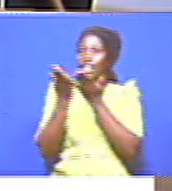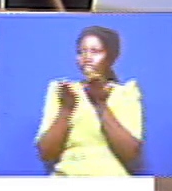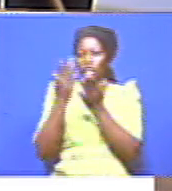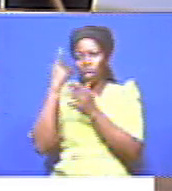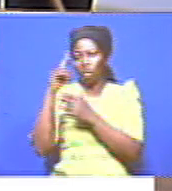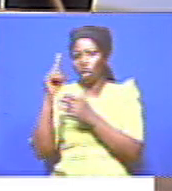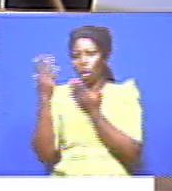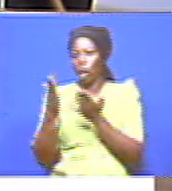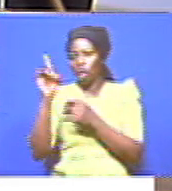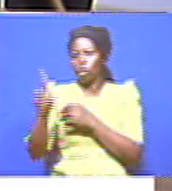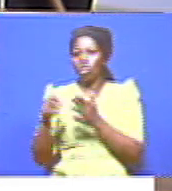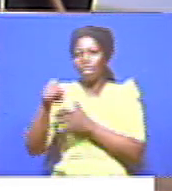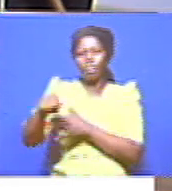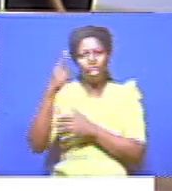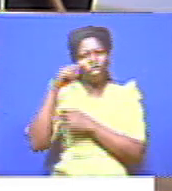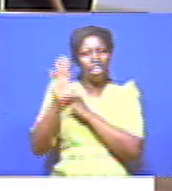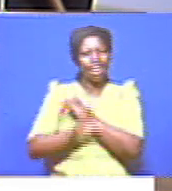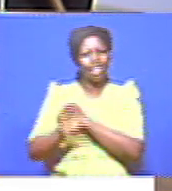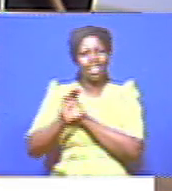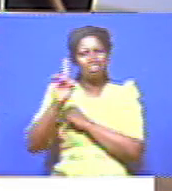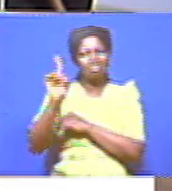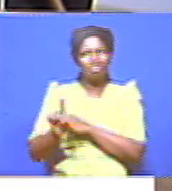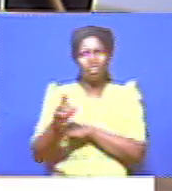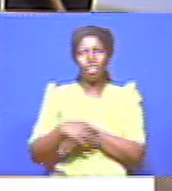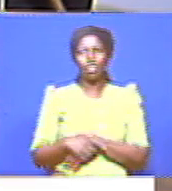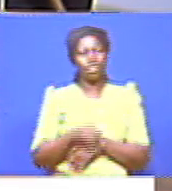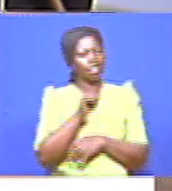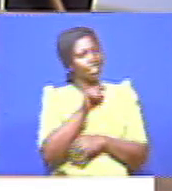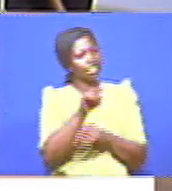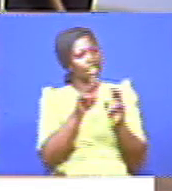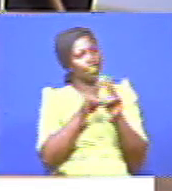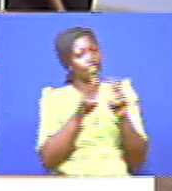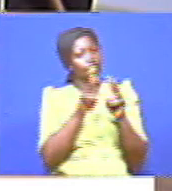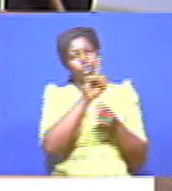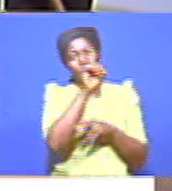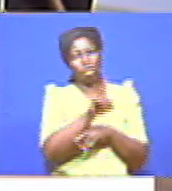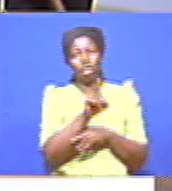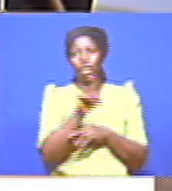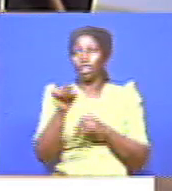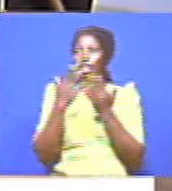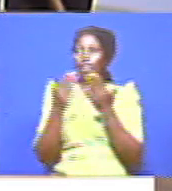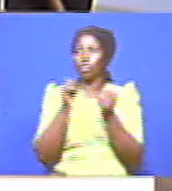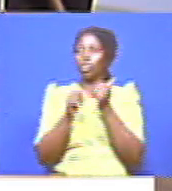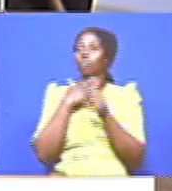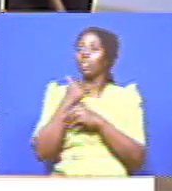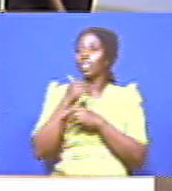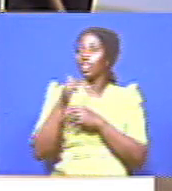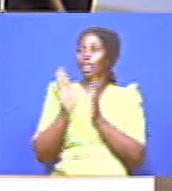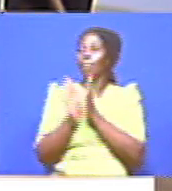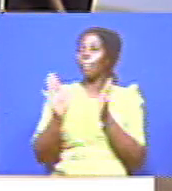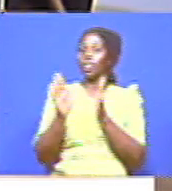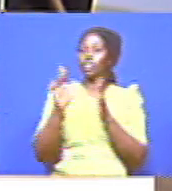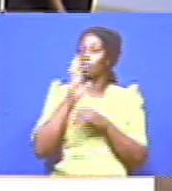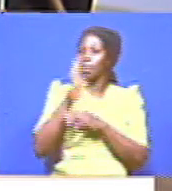You're supposed to generate revenue for the country? Those are pressing issues. These are really the things we want the public to come and become